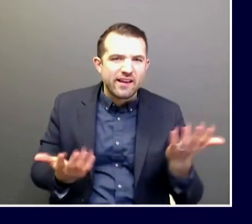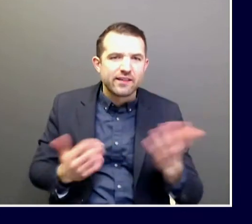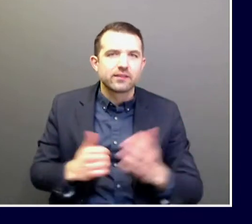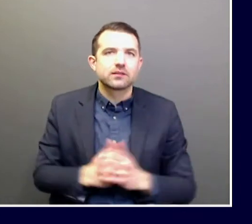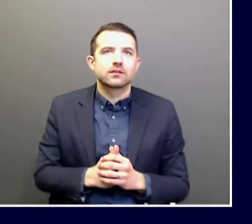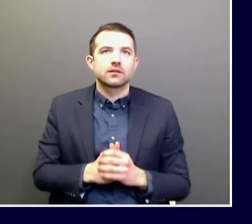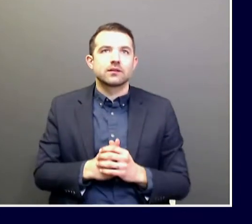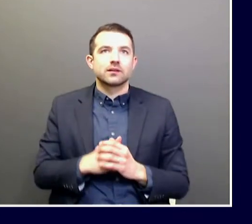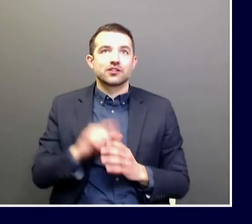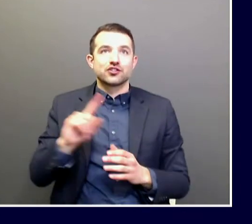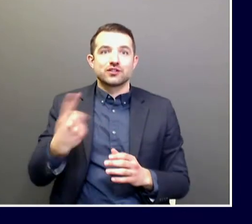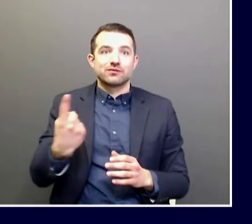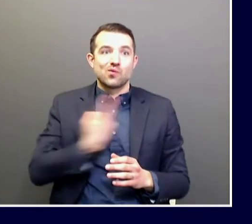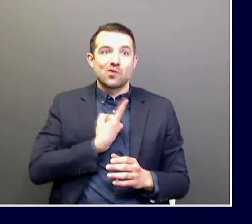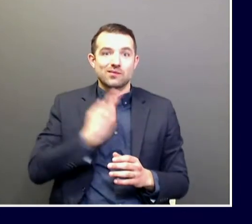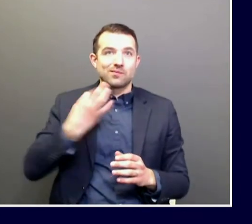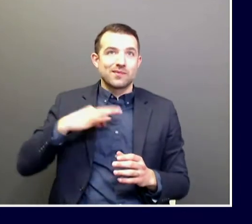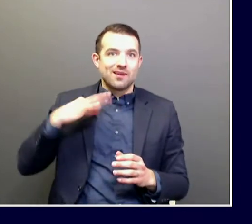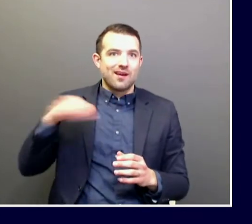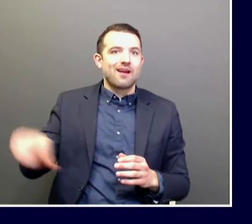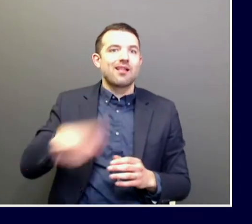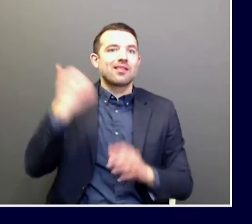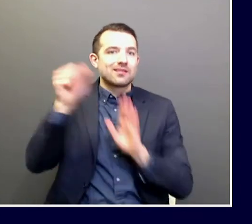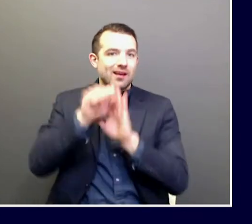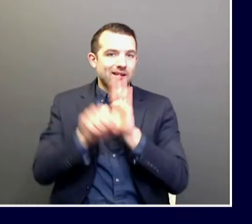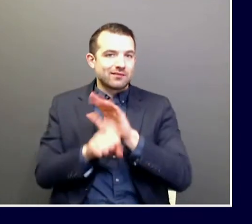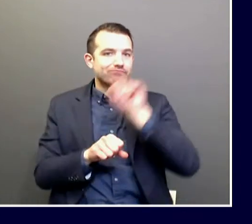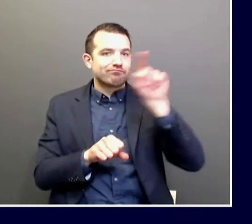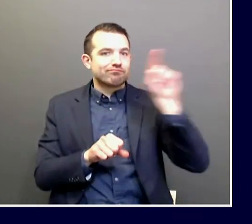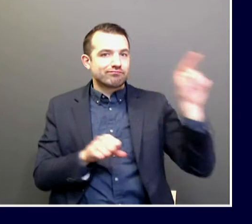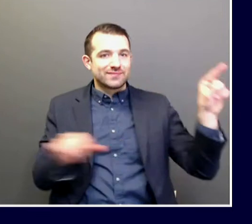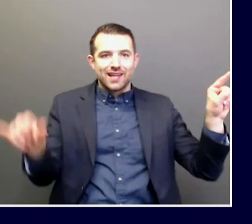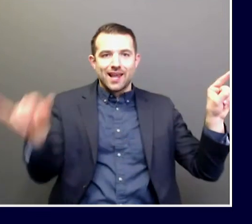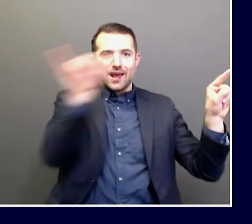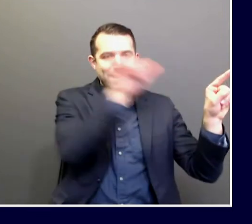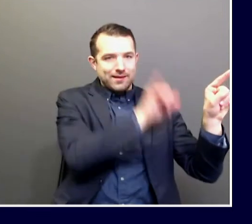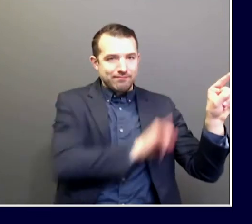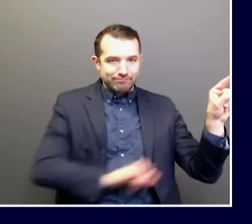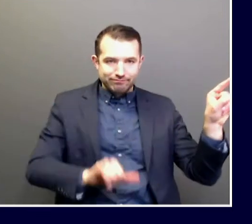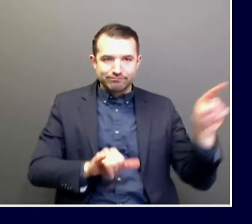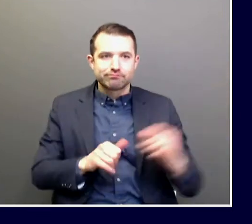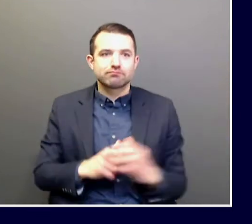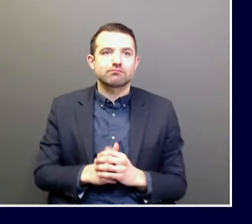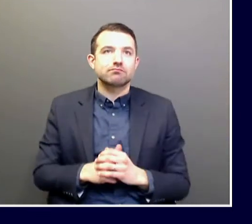well. But specifically in Maine, we have a backlog